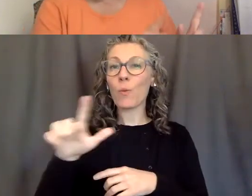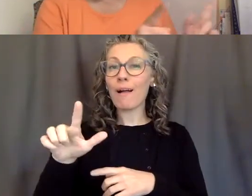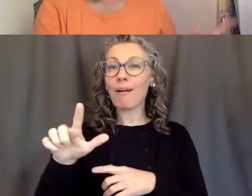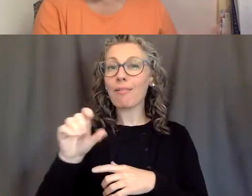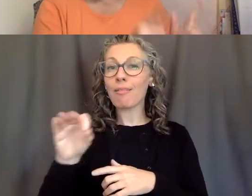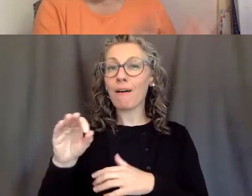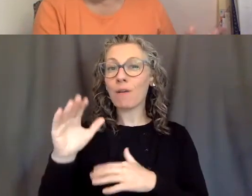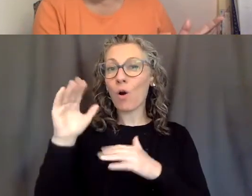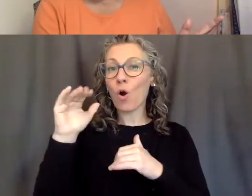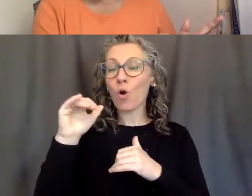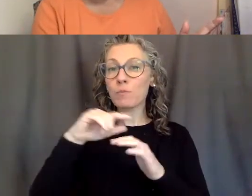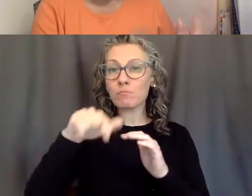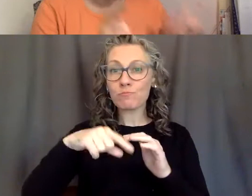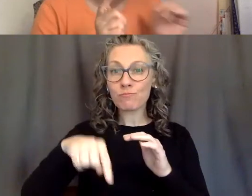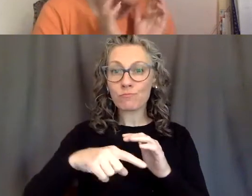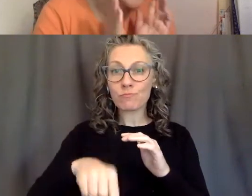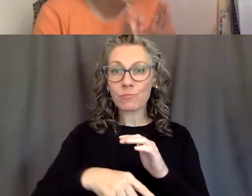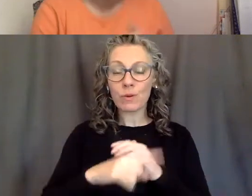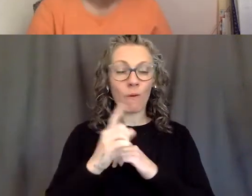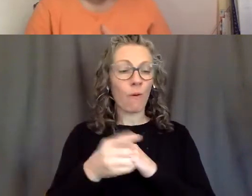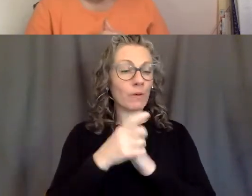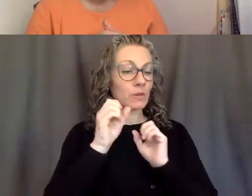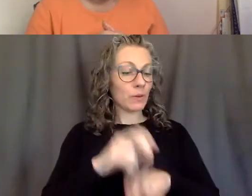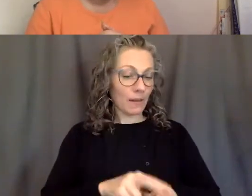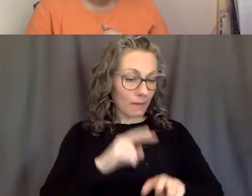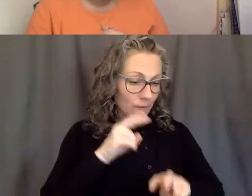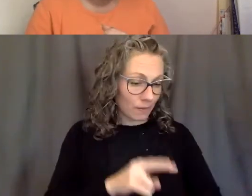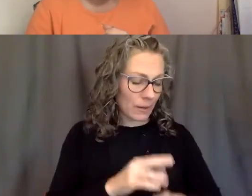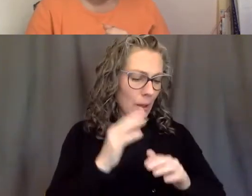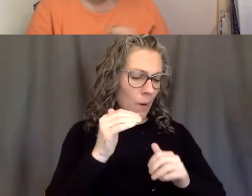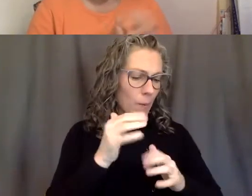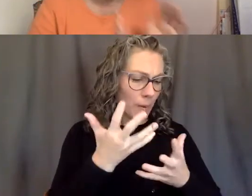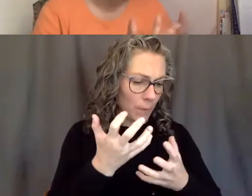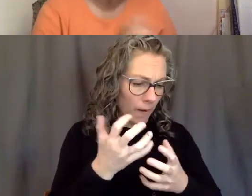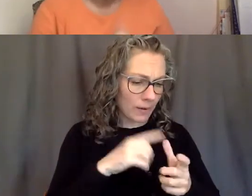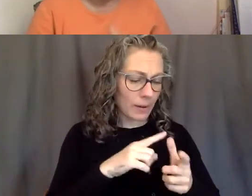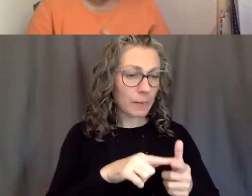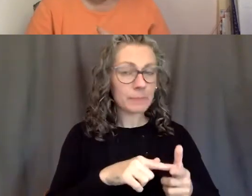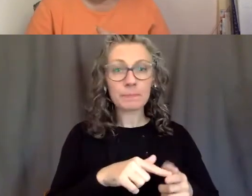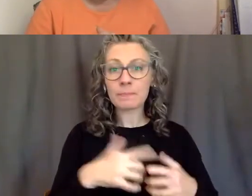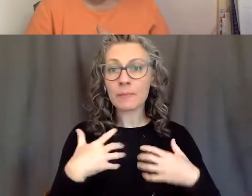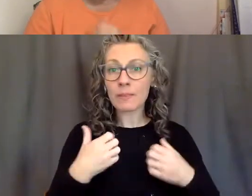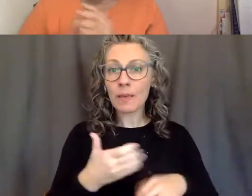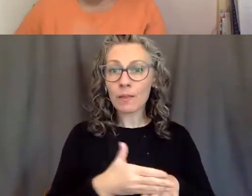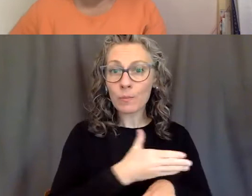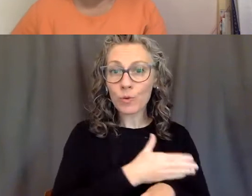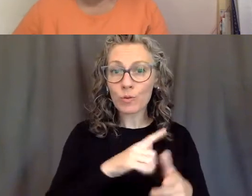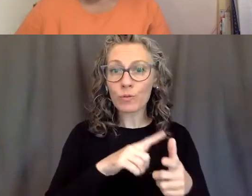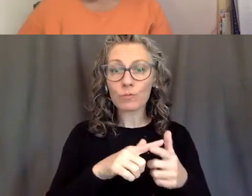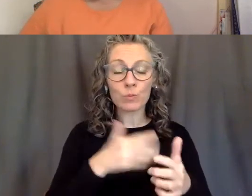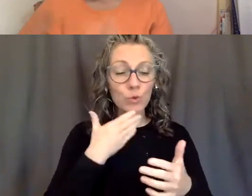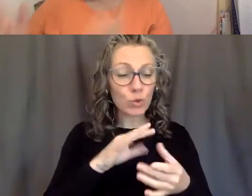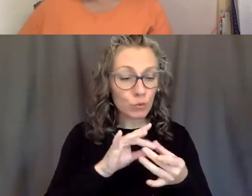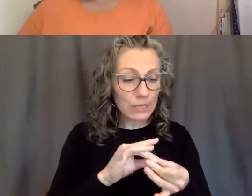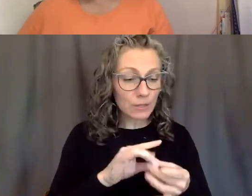that well of hope and say, oh, let me see. I'm hoping for better health. I'm hoping for a good relationship.